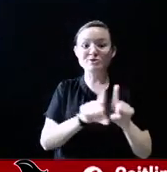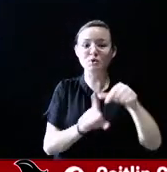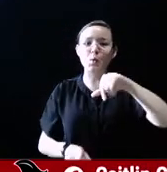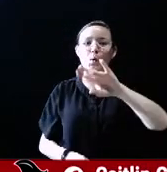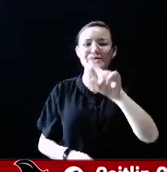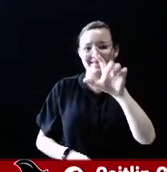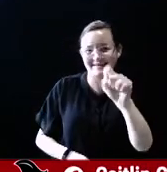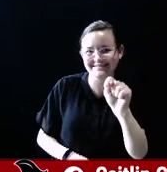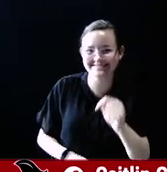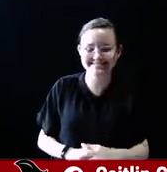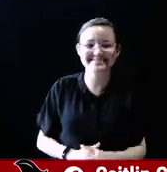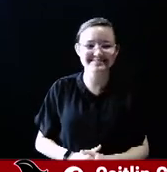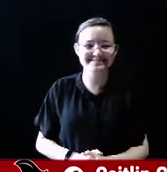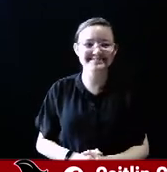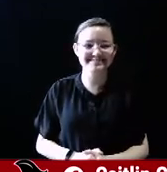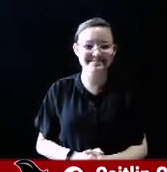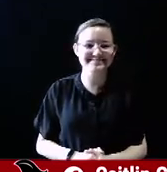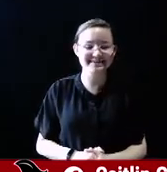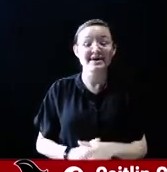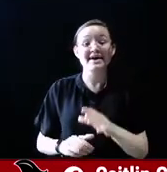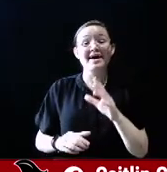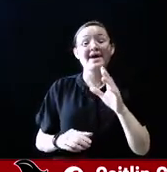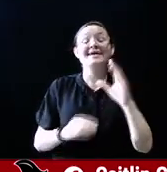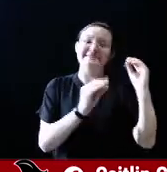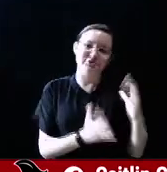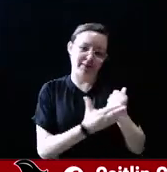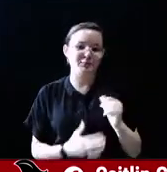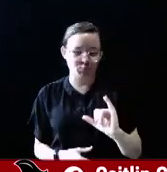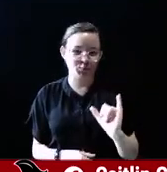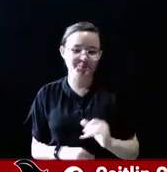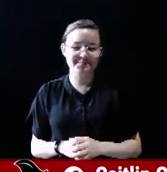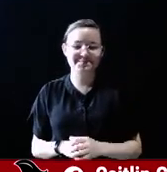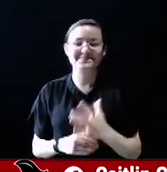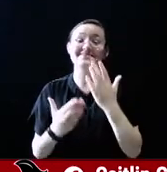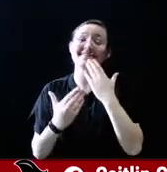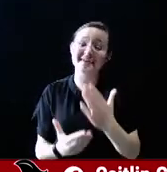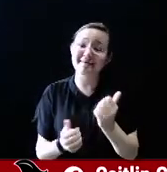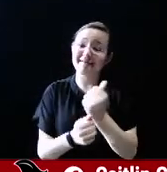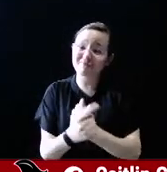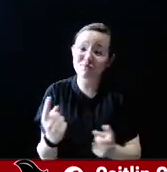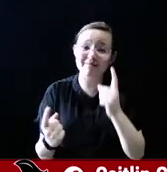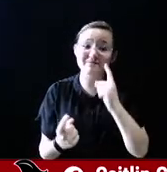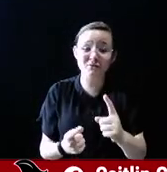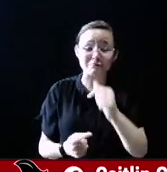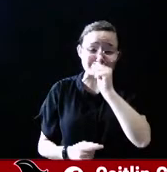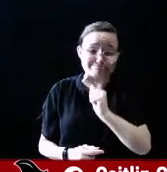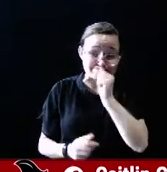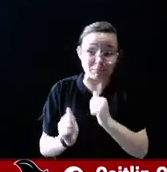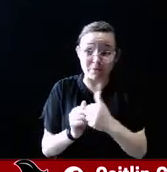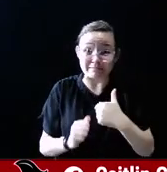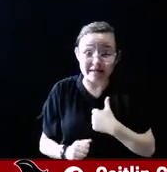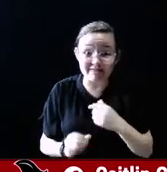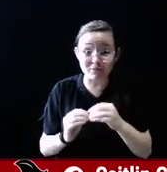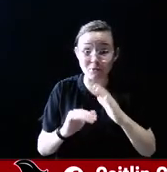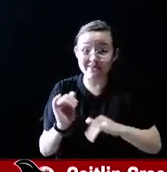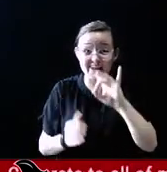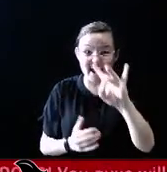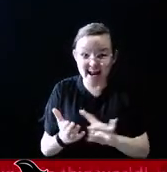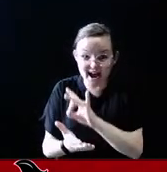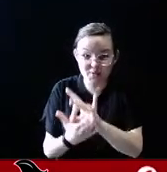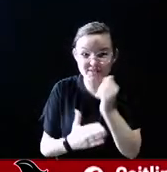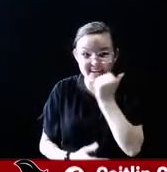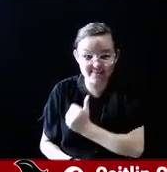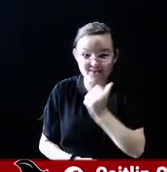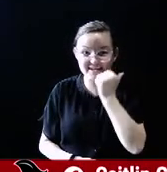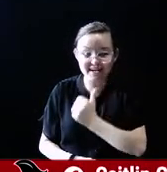mines. Oh yes, and teachers too. Thank all of you for putting up with people like me for sometimes over 8 hours a day.